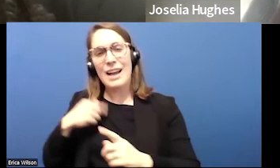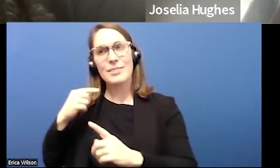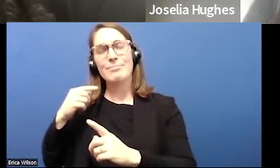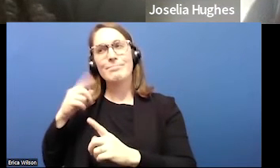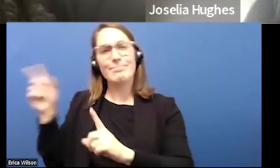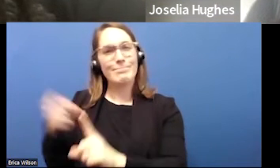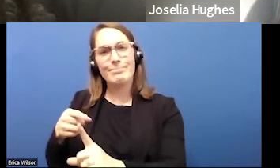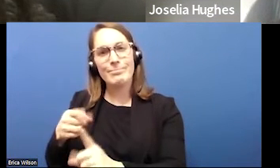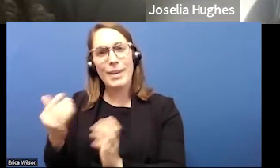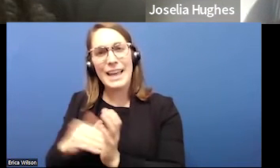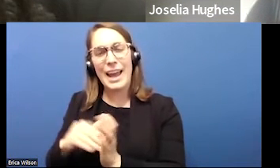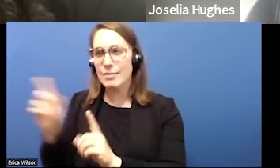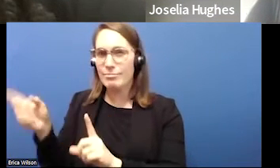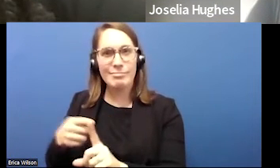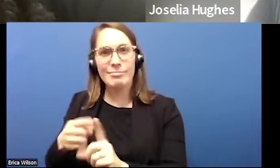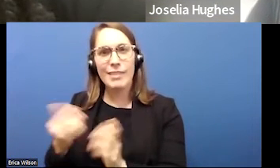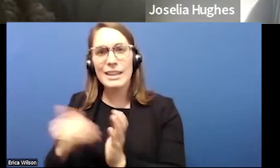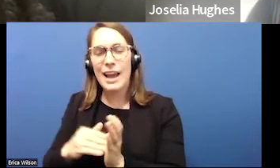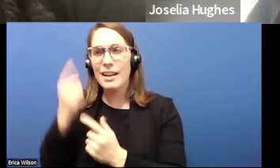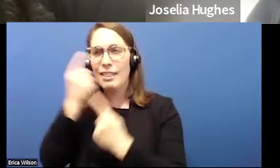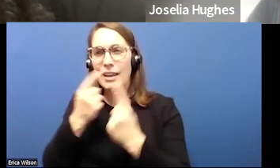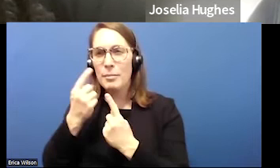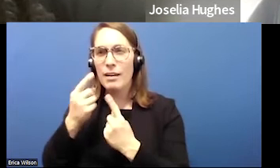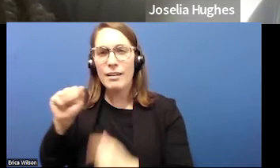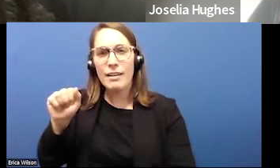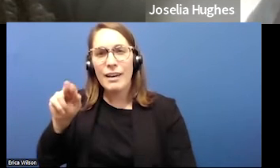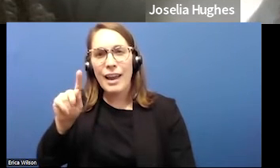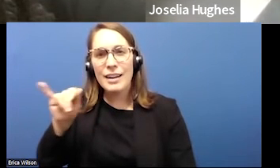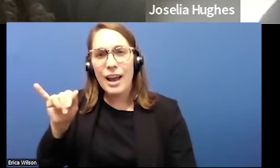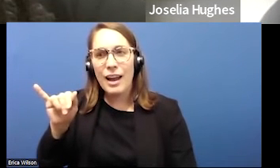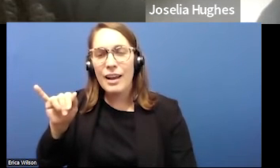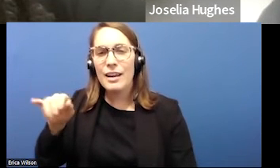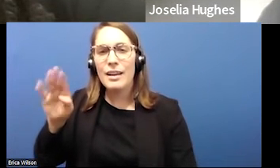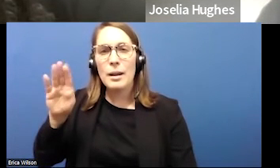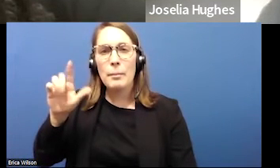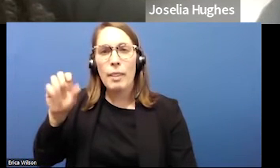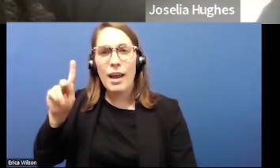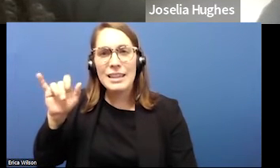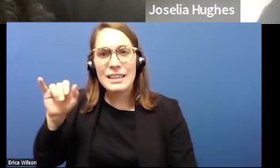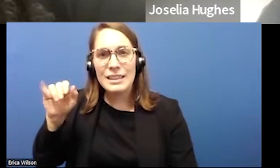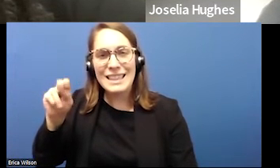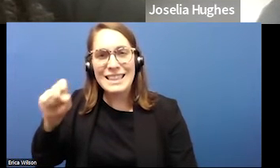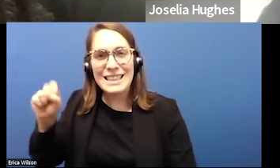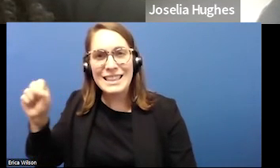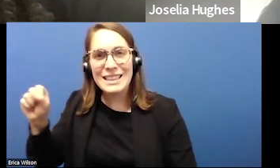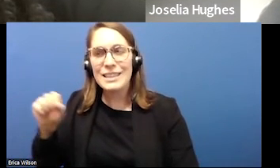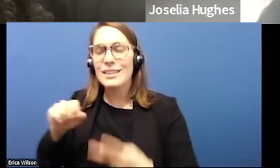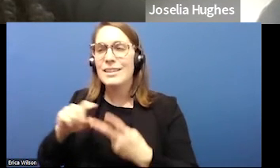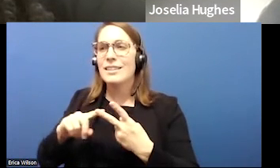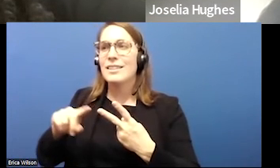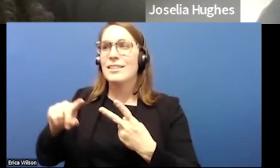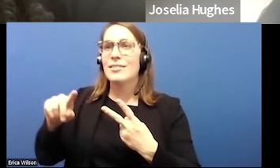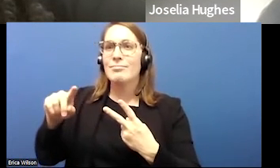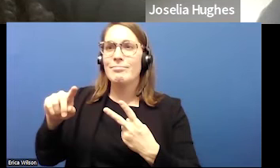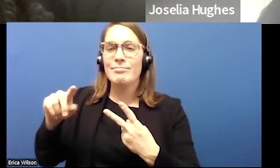yeah, like I keep coming back to like thinking about anti-blackness and misogynoir to transphobia to like all